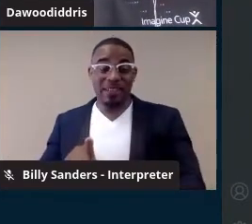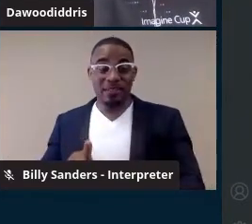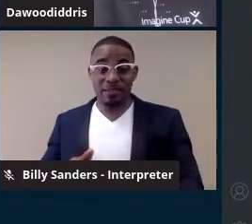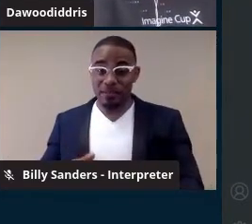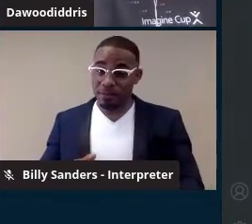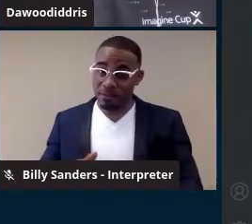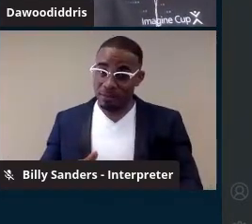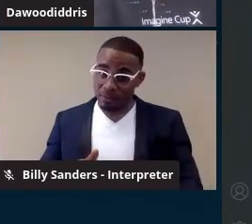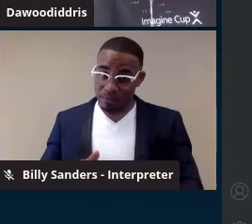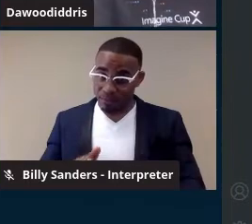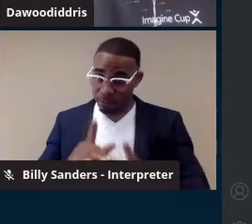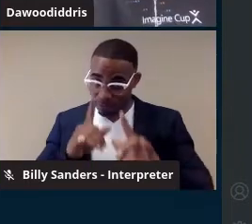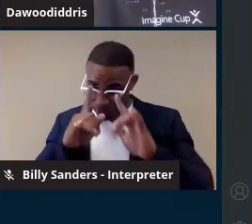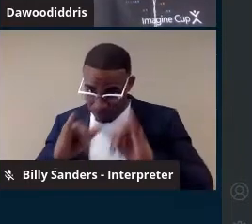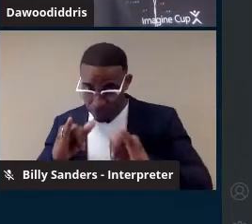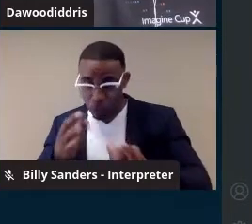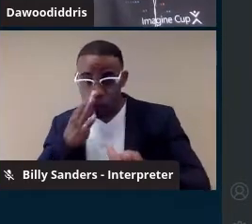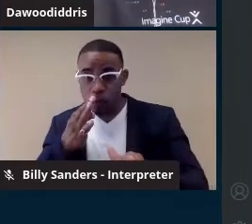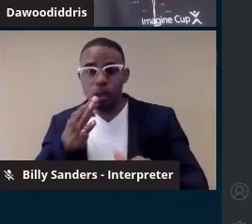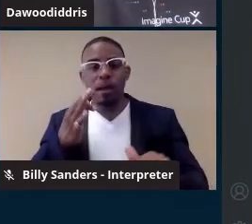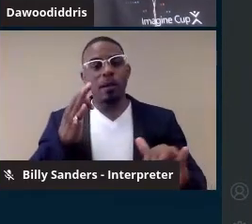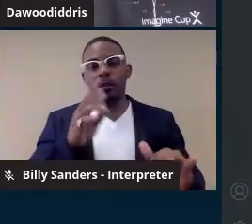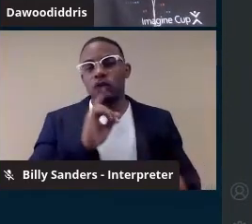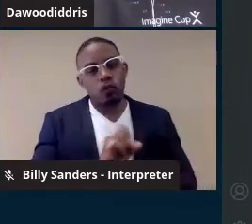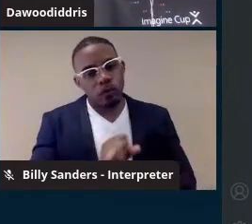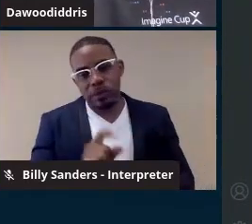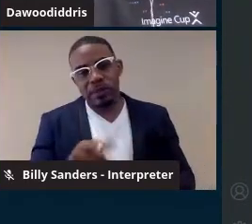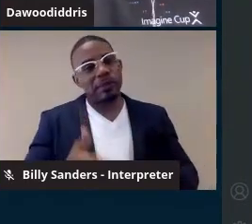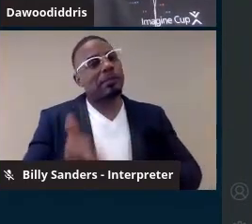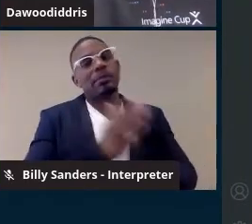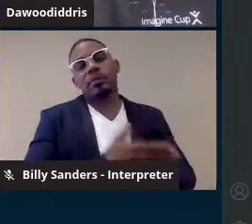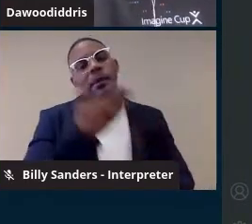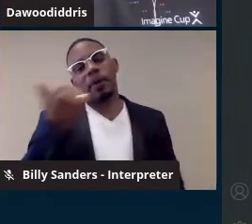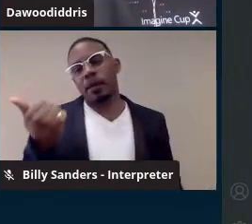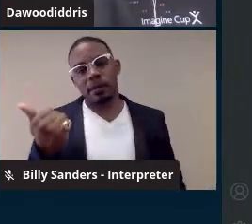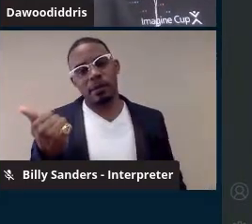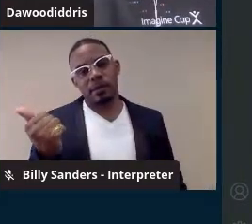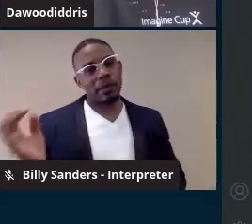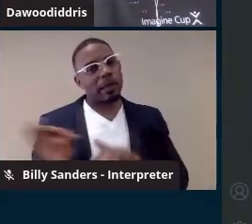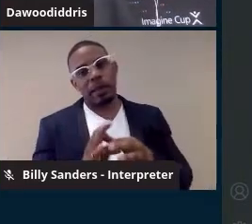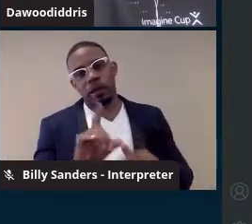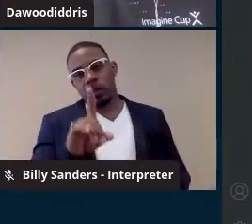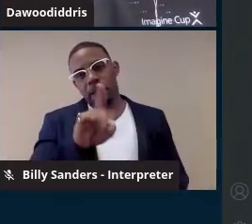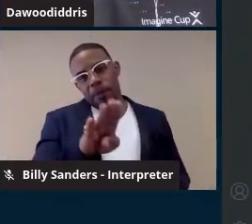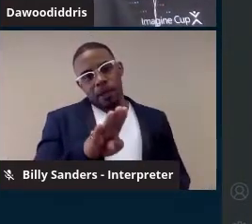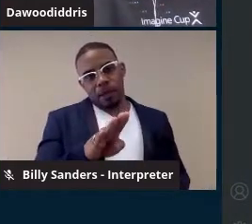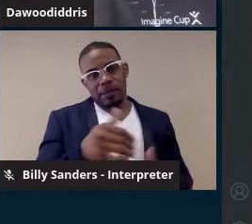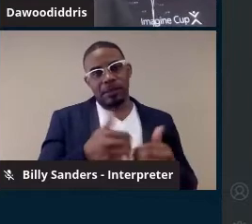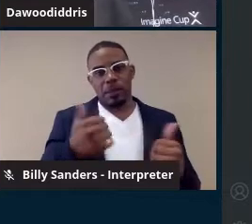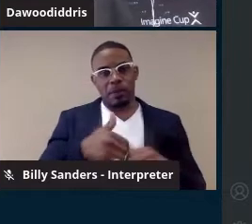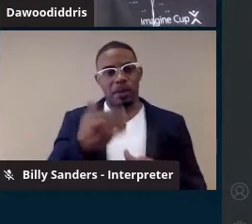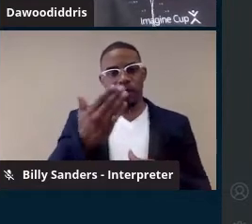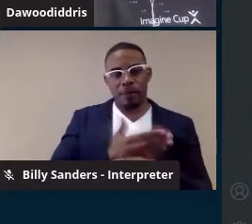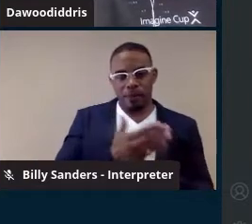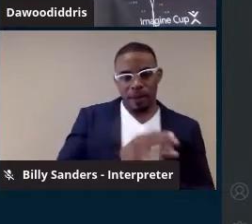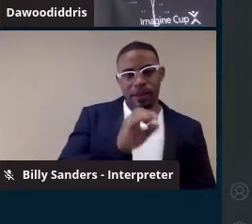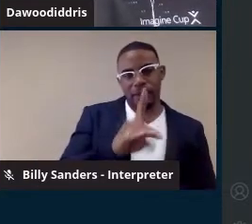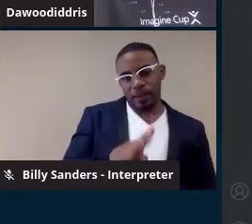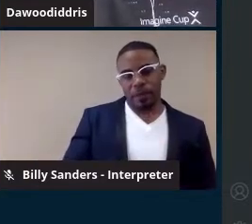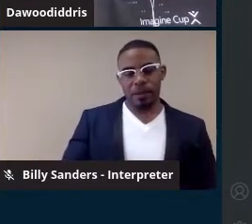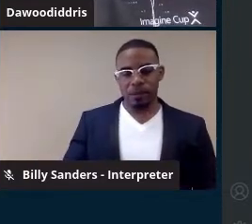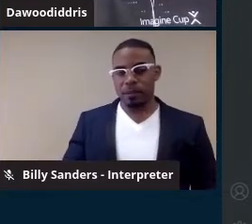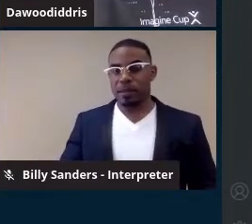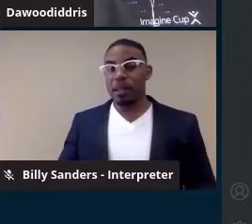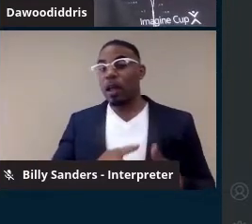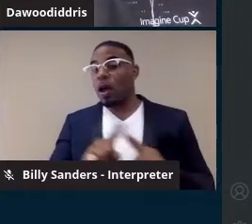on the same page. But hopefully, this is way better to connect to your database. We separated a file called database, and then